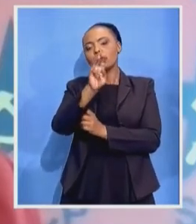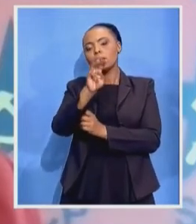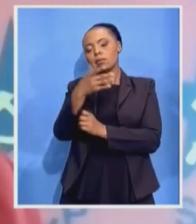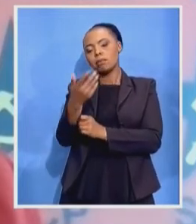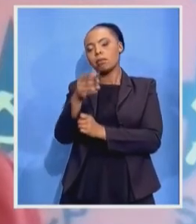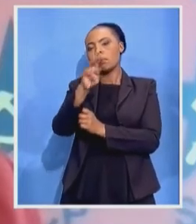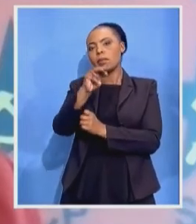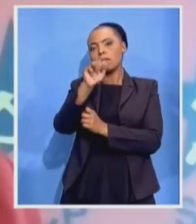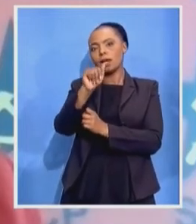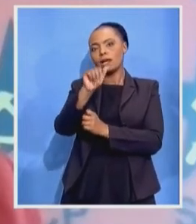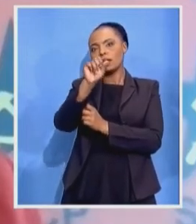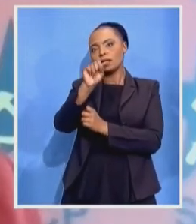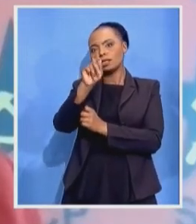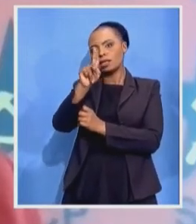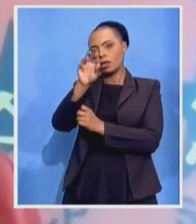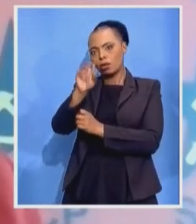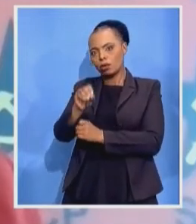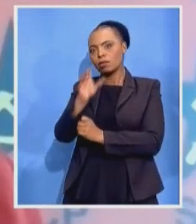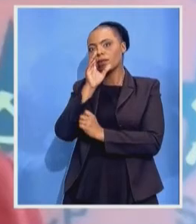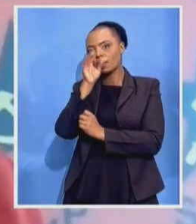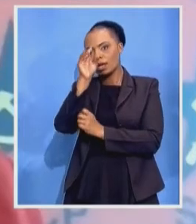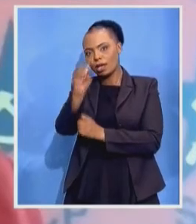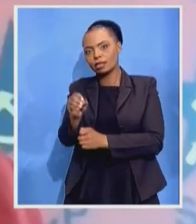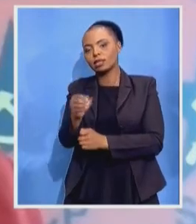Samkelo Maseko to the panelist